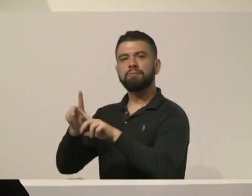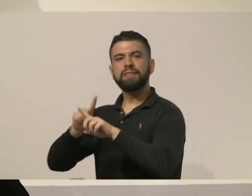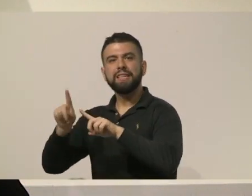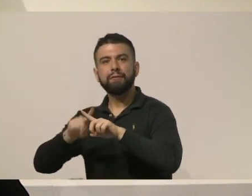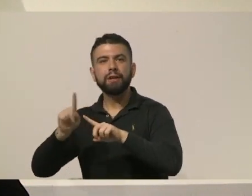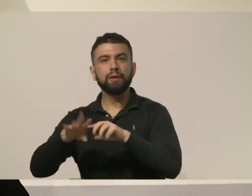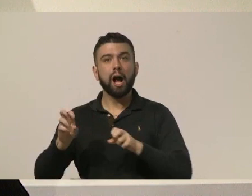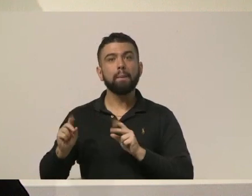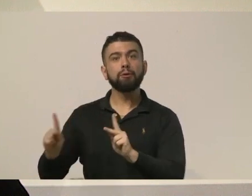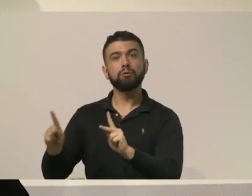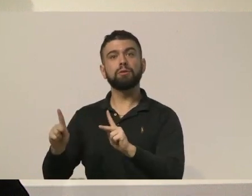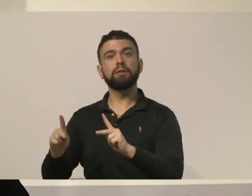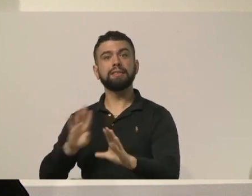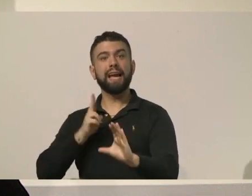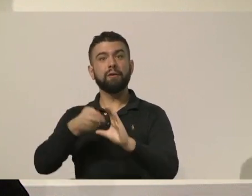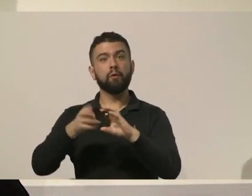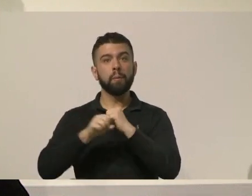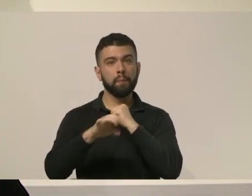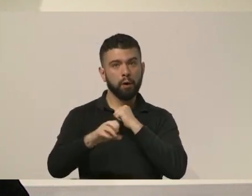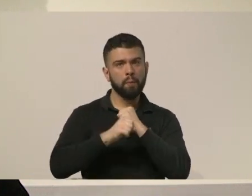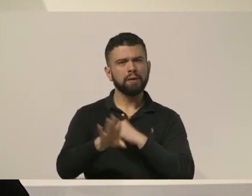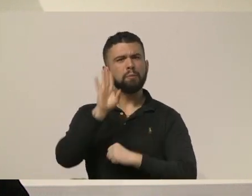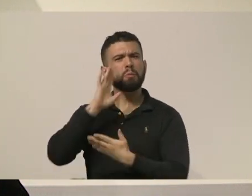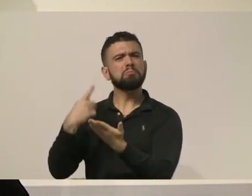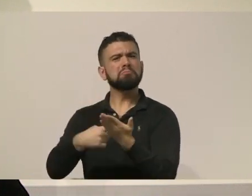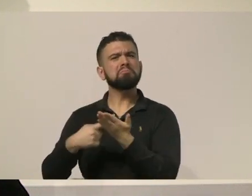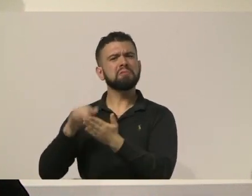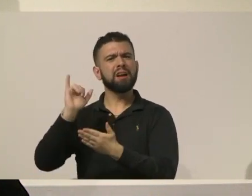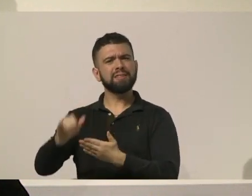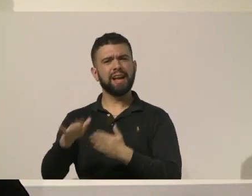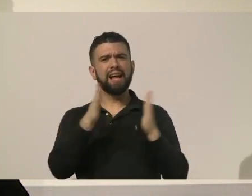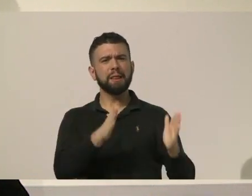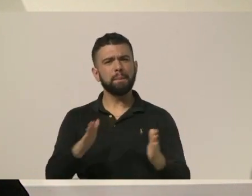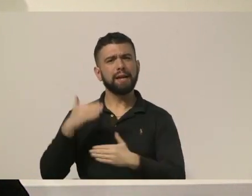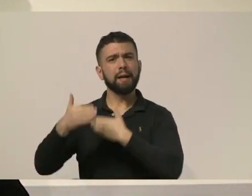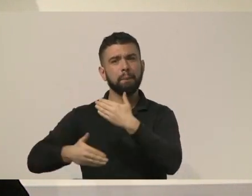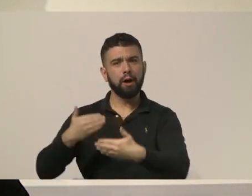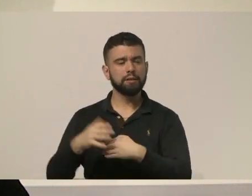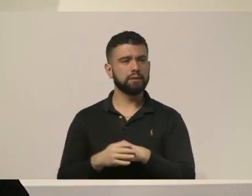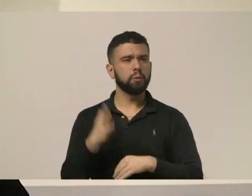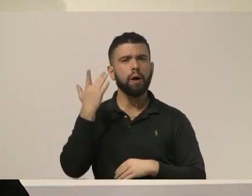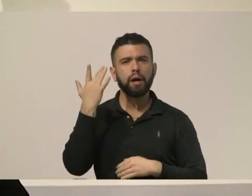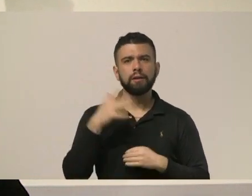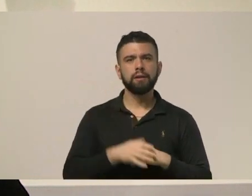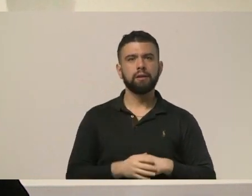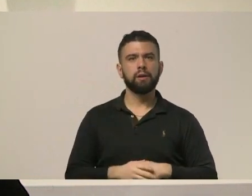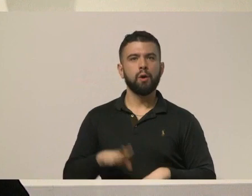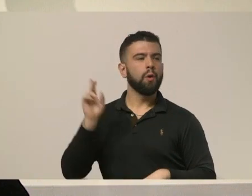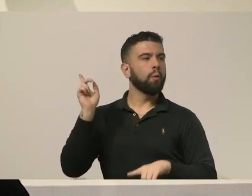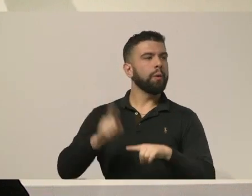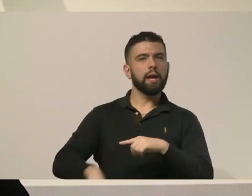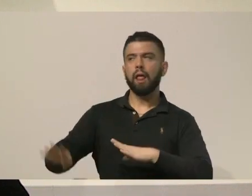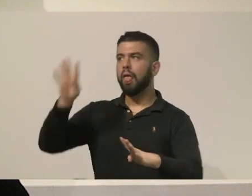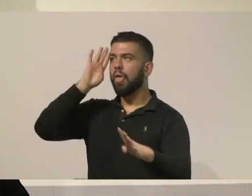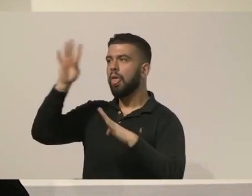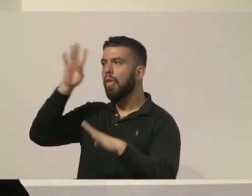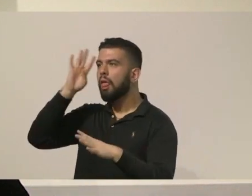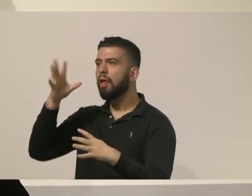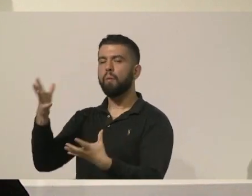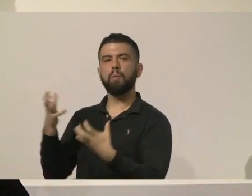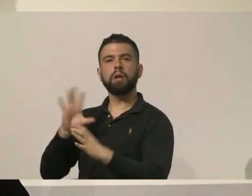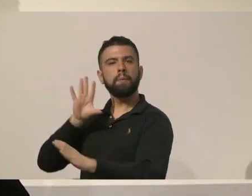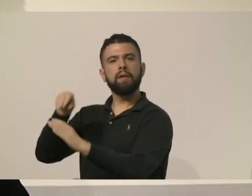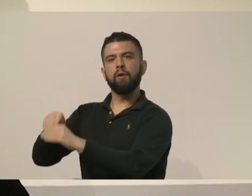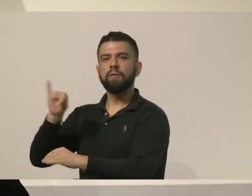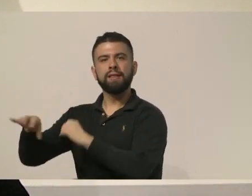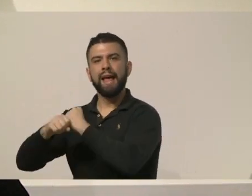some of the discussions we have in our planning processes, because we can't just go off and make up, we would love to be over in this market, but